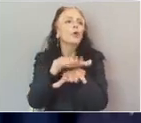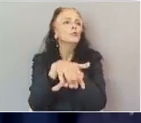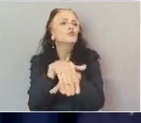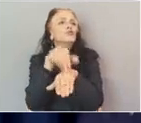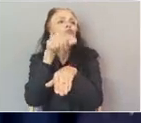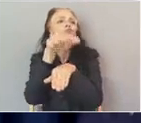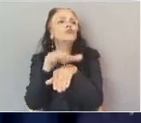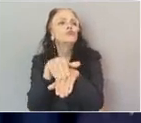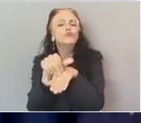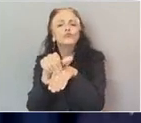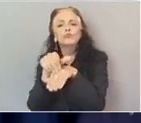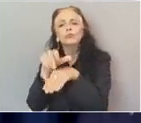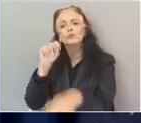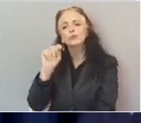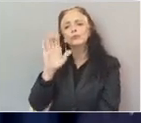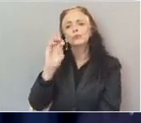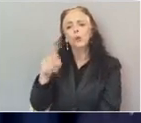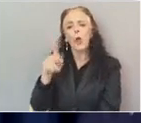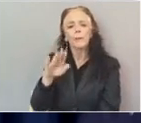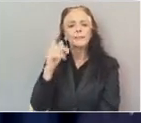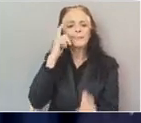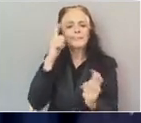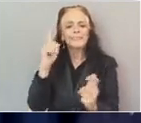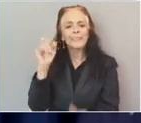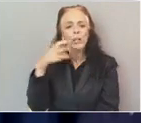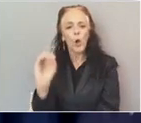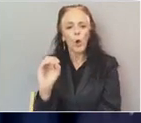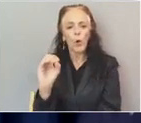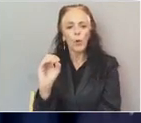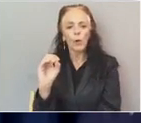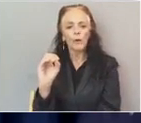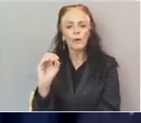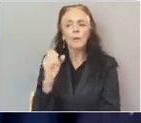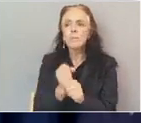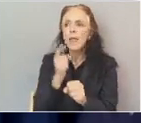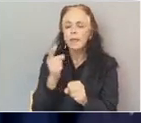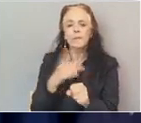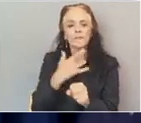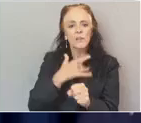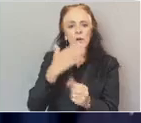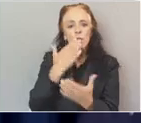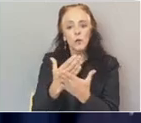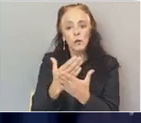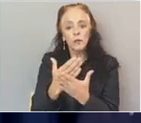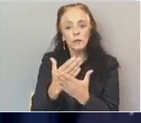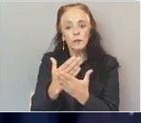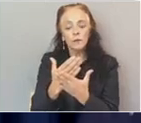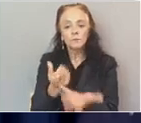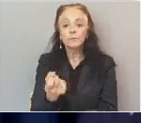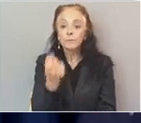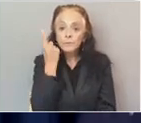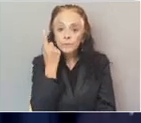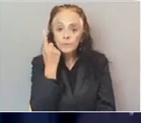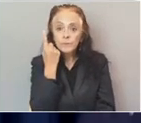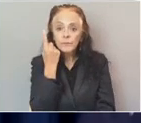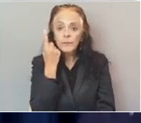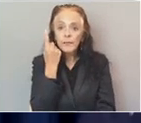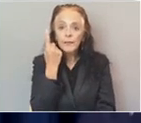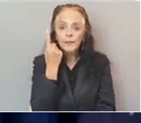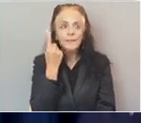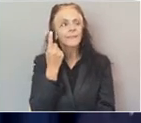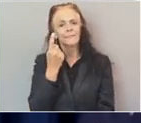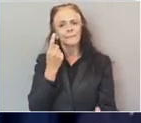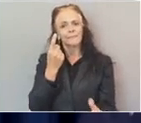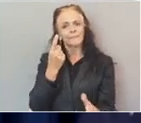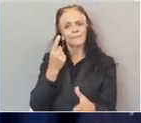ego, to make him feel good. But here's the thing. He's the President of the